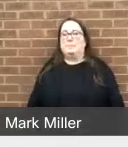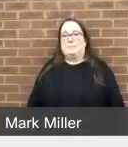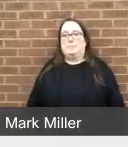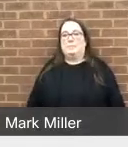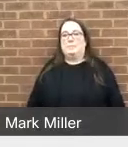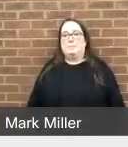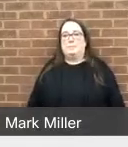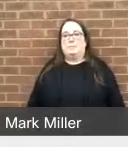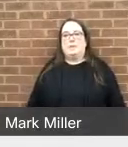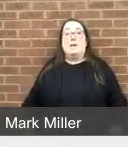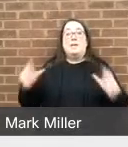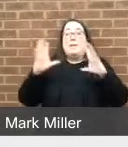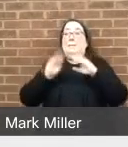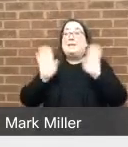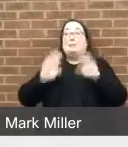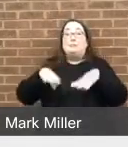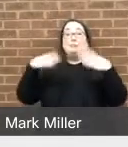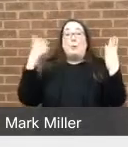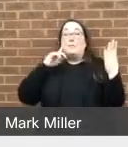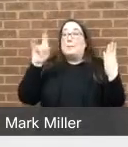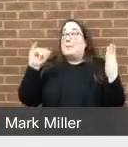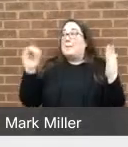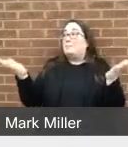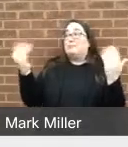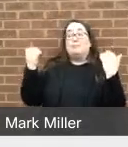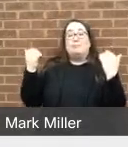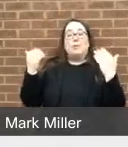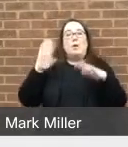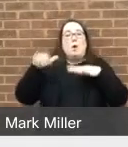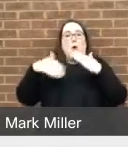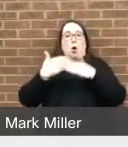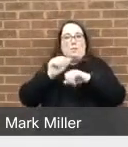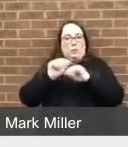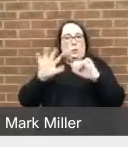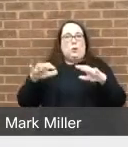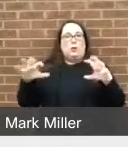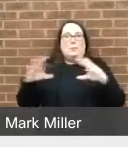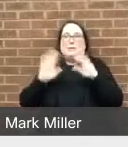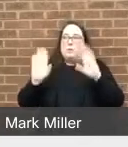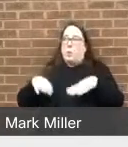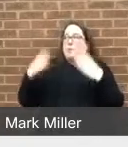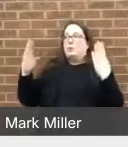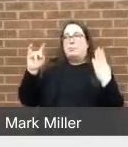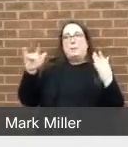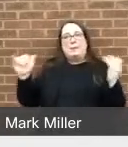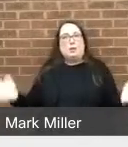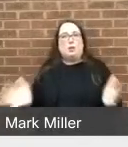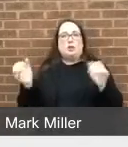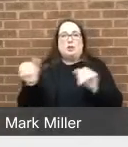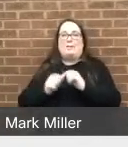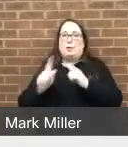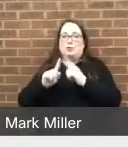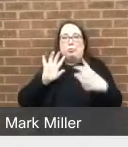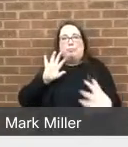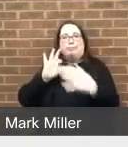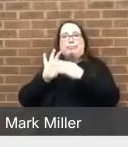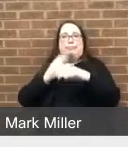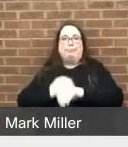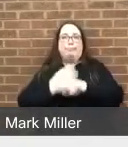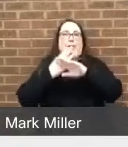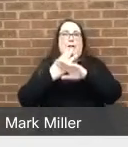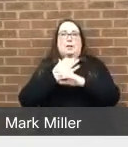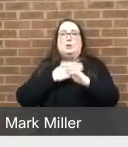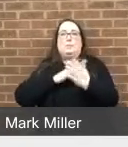is open to the public. All of the work group meetings are open to the public, and we encourage everyone to become